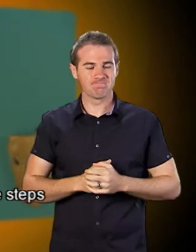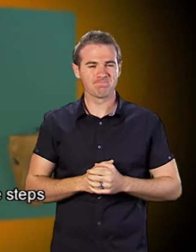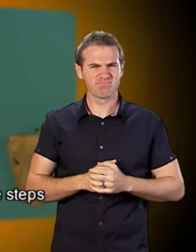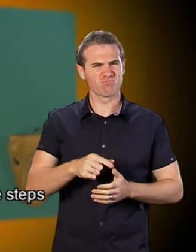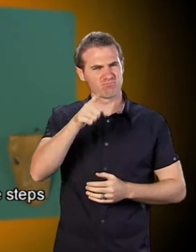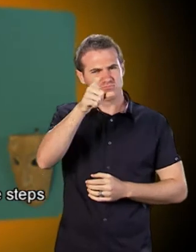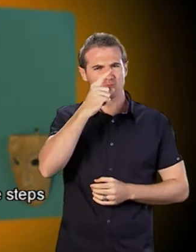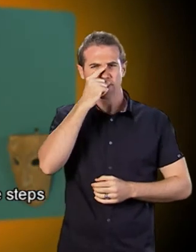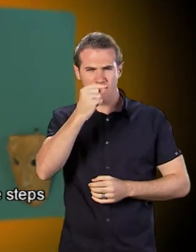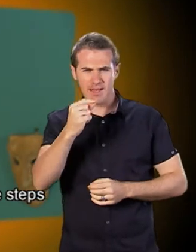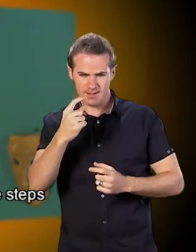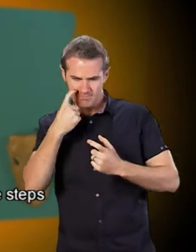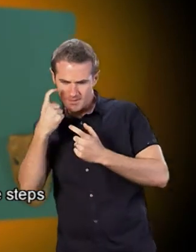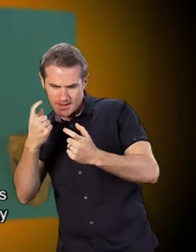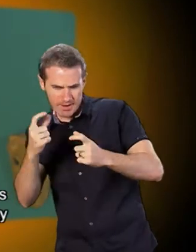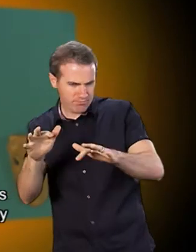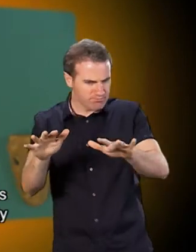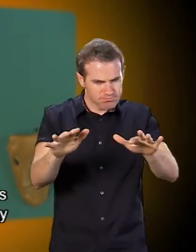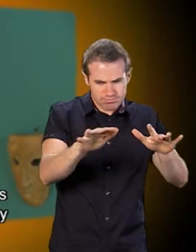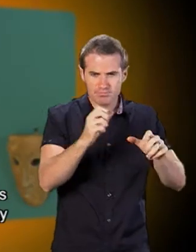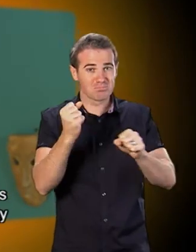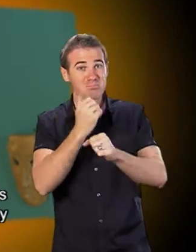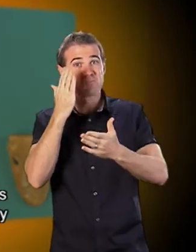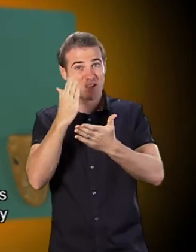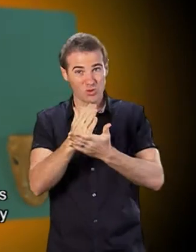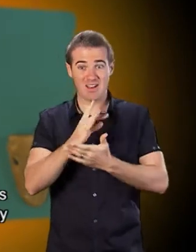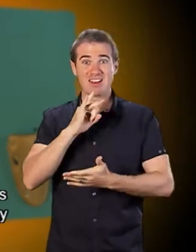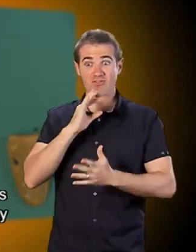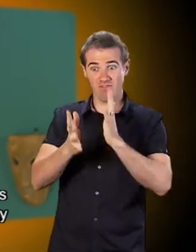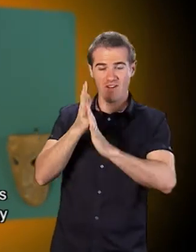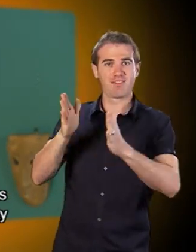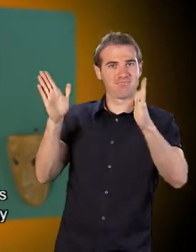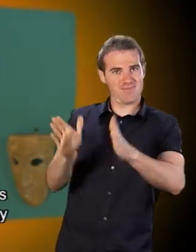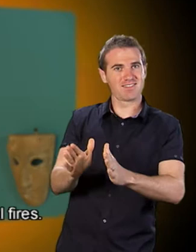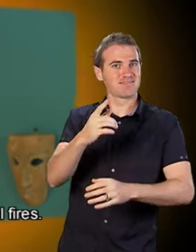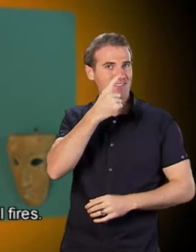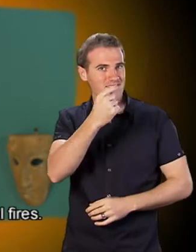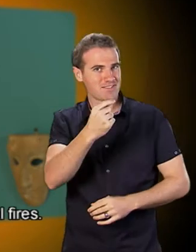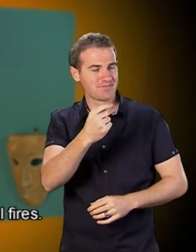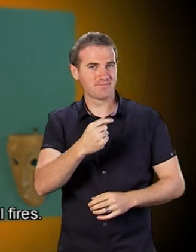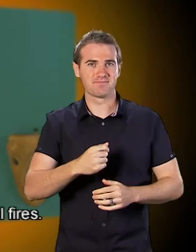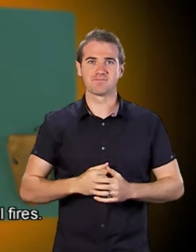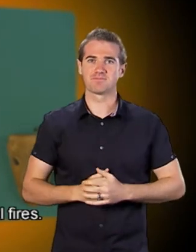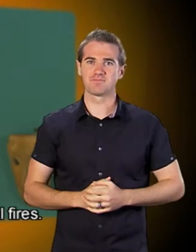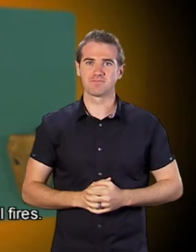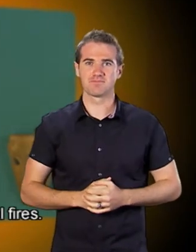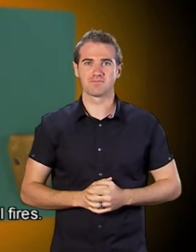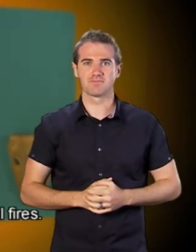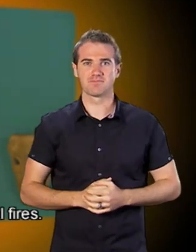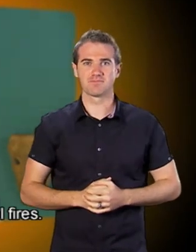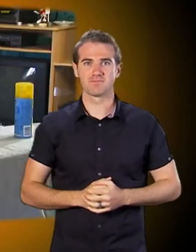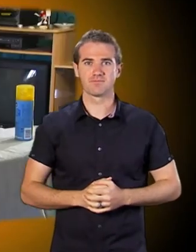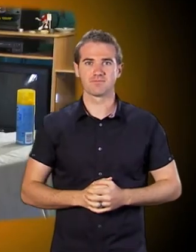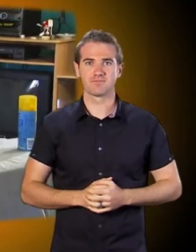There are some simple steps you can take to prevent the loss of life and property resulting from electrical fires.